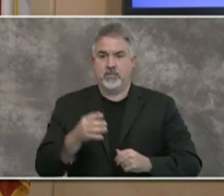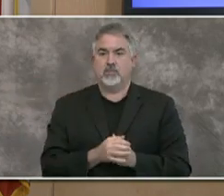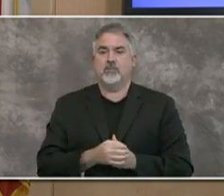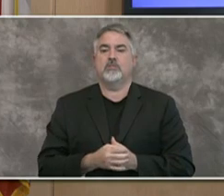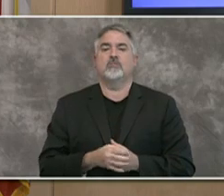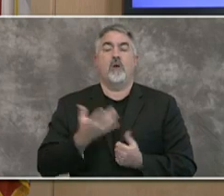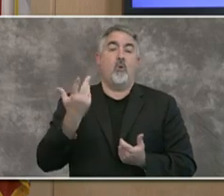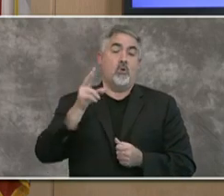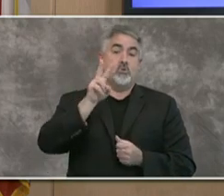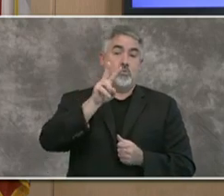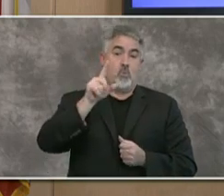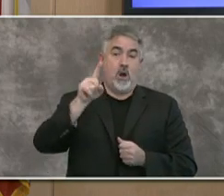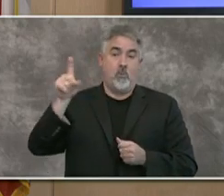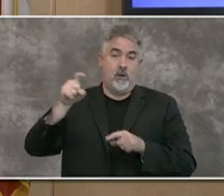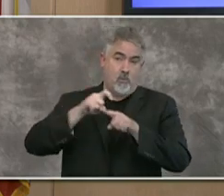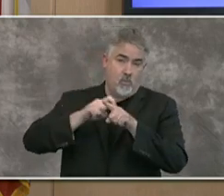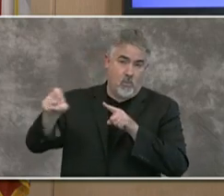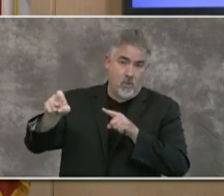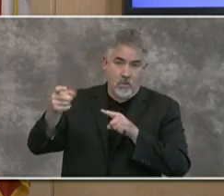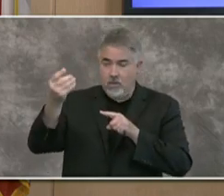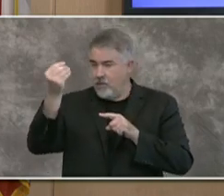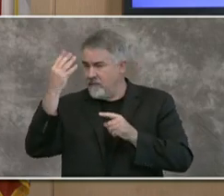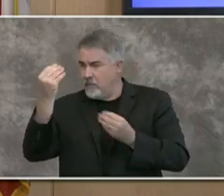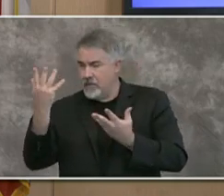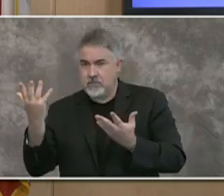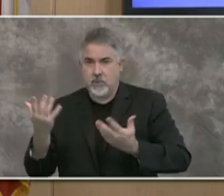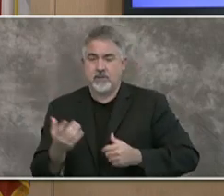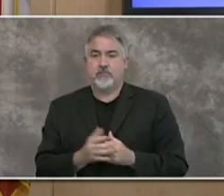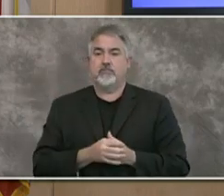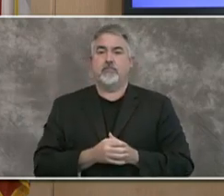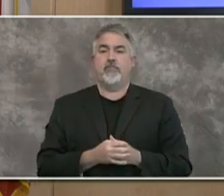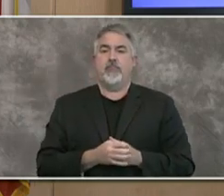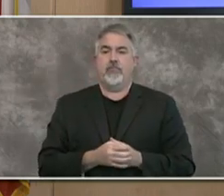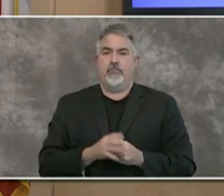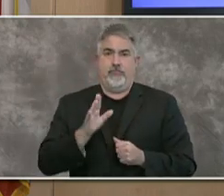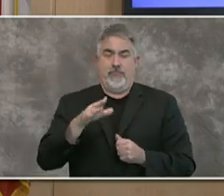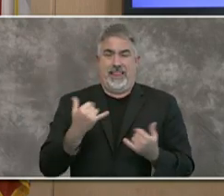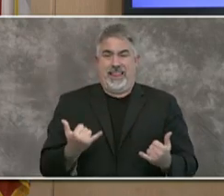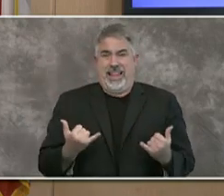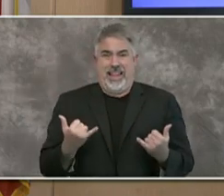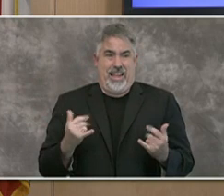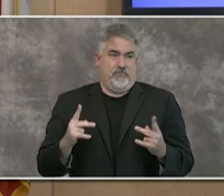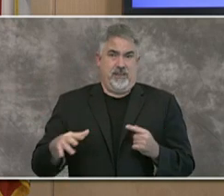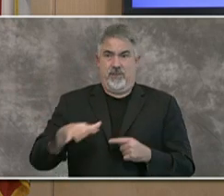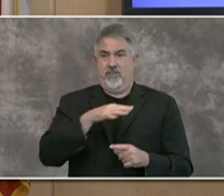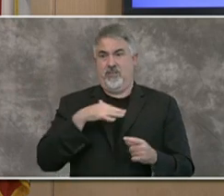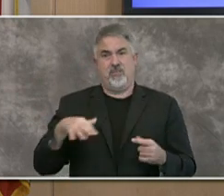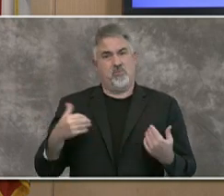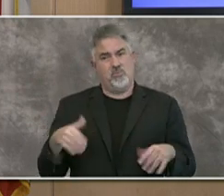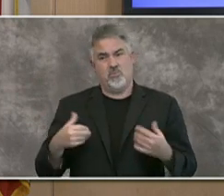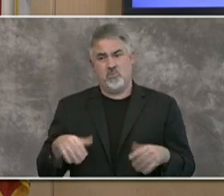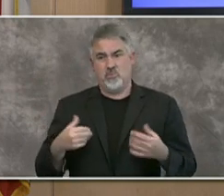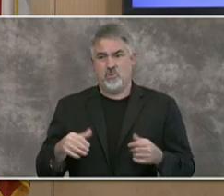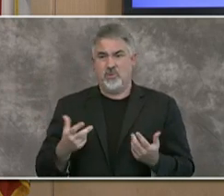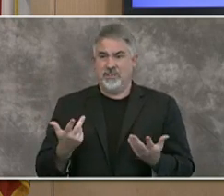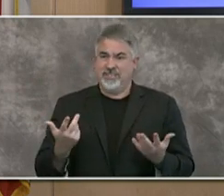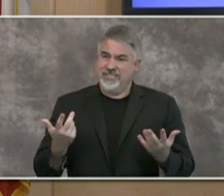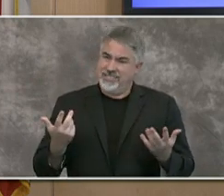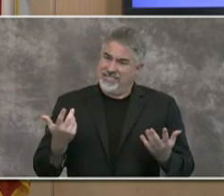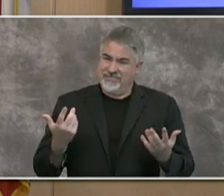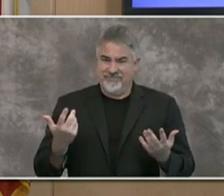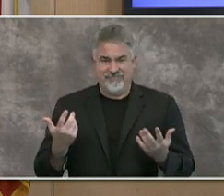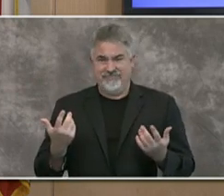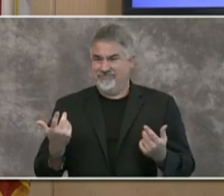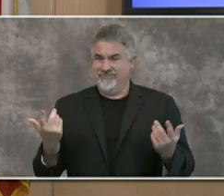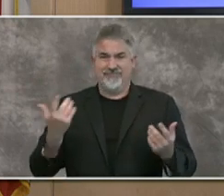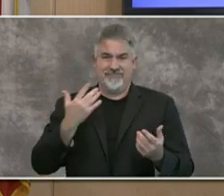Lastly, we know that times of crisis can bring out the best in people, but we also know it can also bring out the worst in people. And